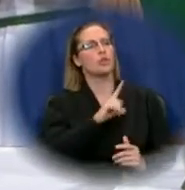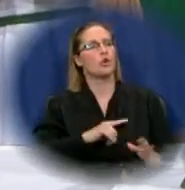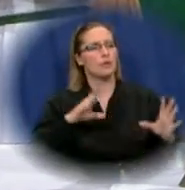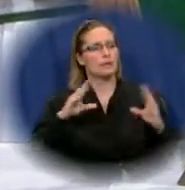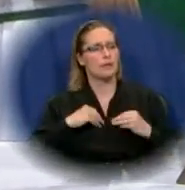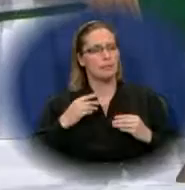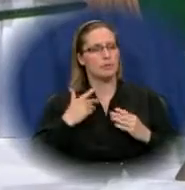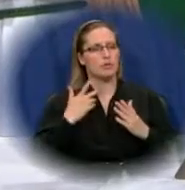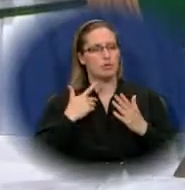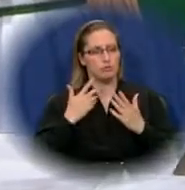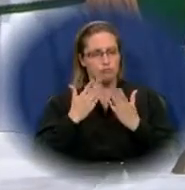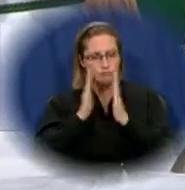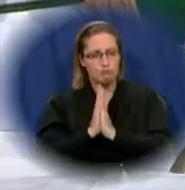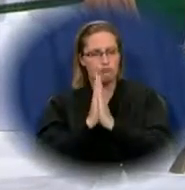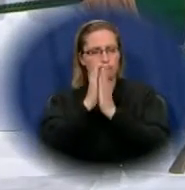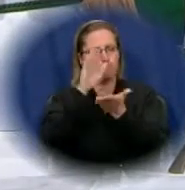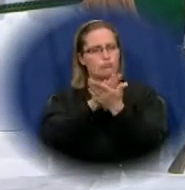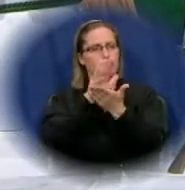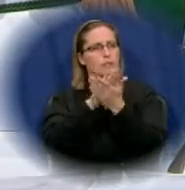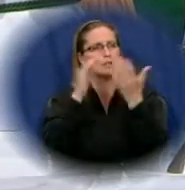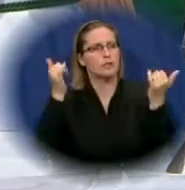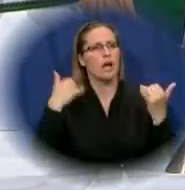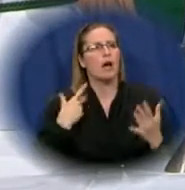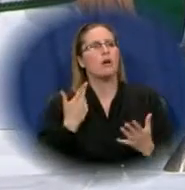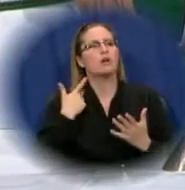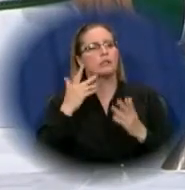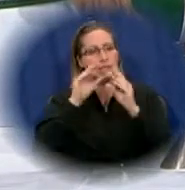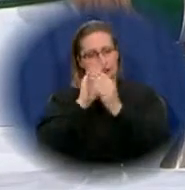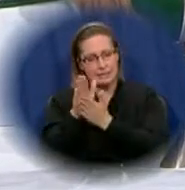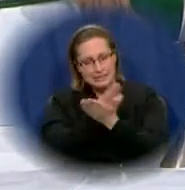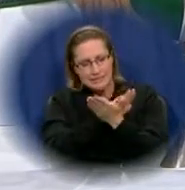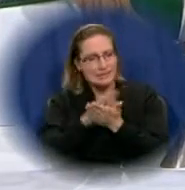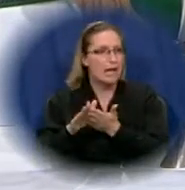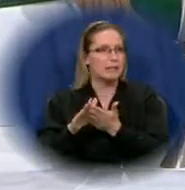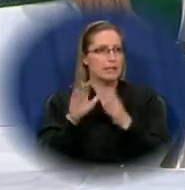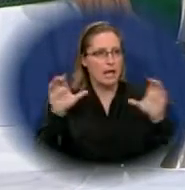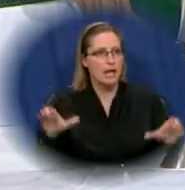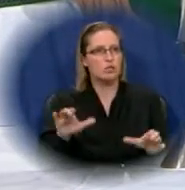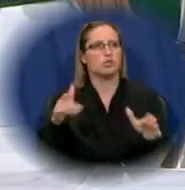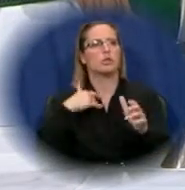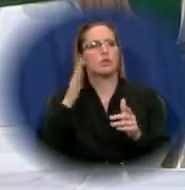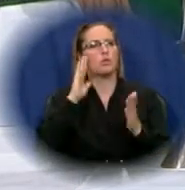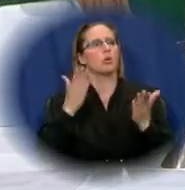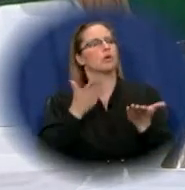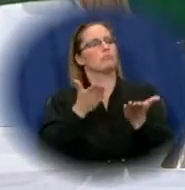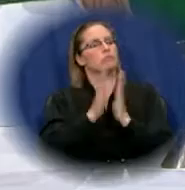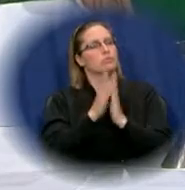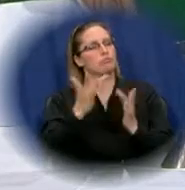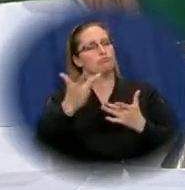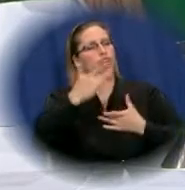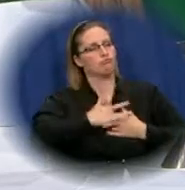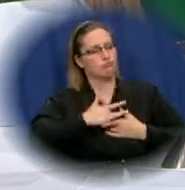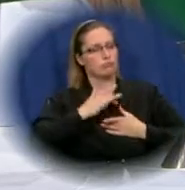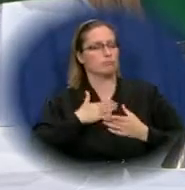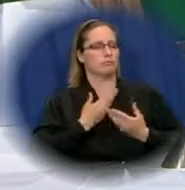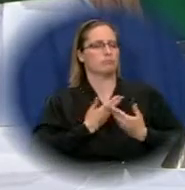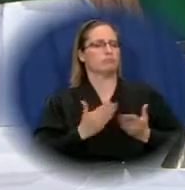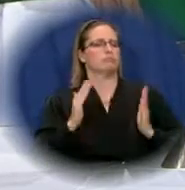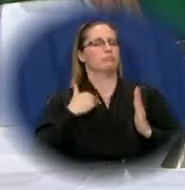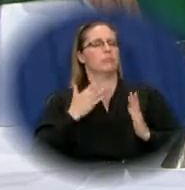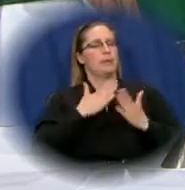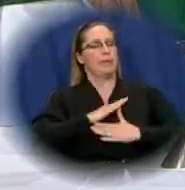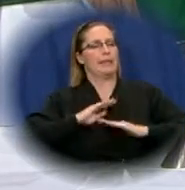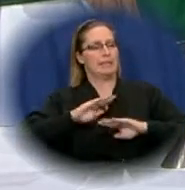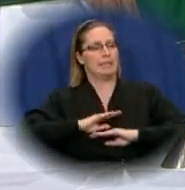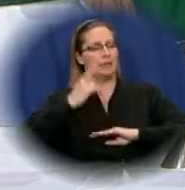of conciliation and praise, and grant that, cleansed by its action, we may make offering of a heart pleasing to you. Through